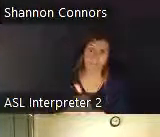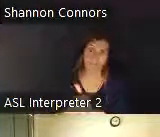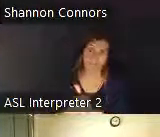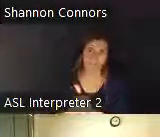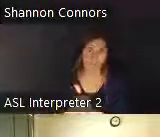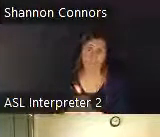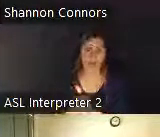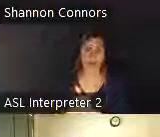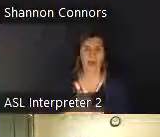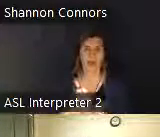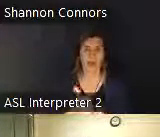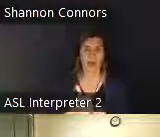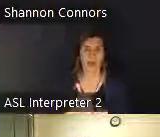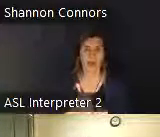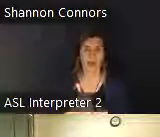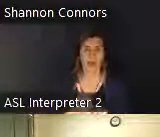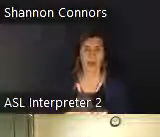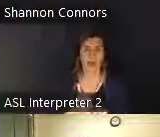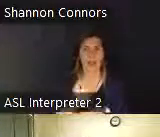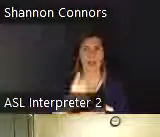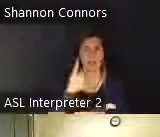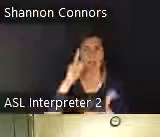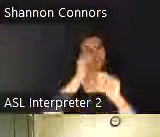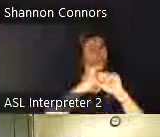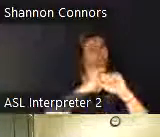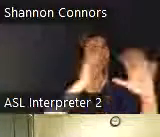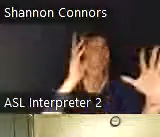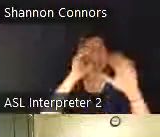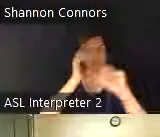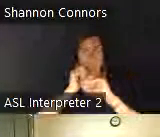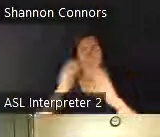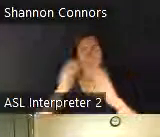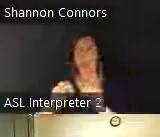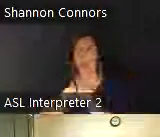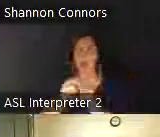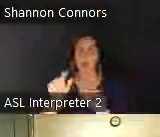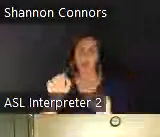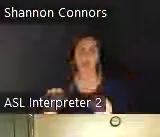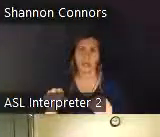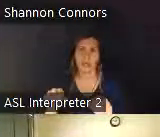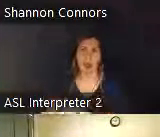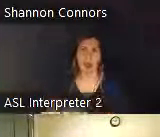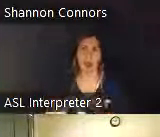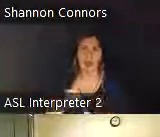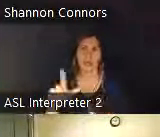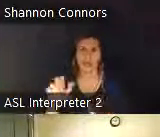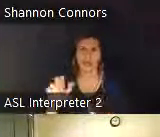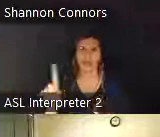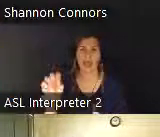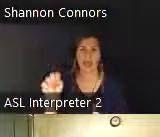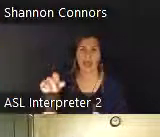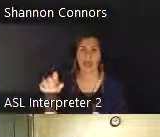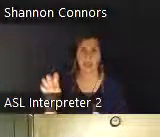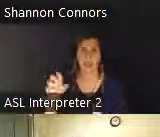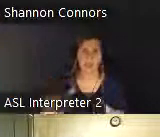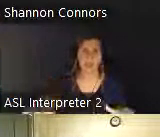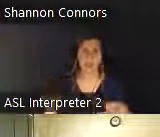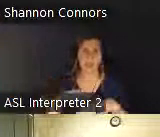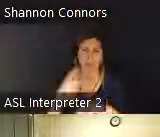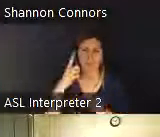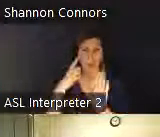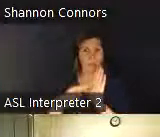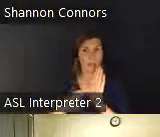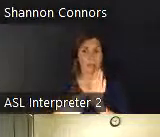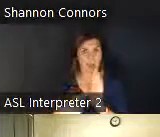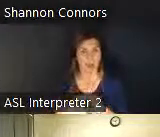imagine different ways that you might prioritize the landscape. So for example,